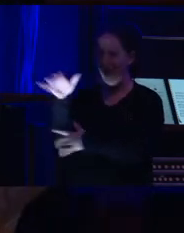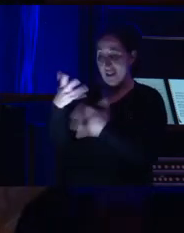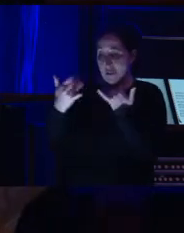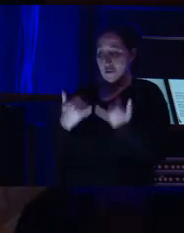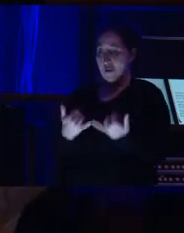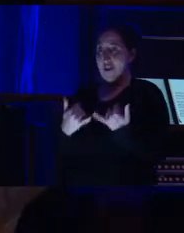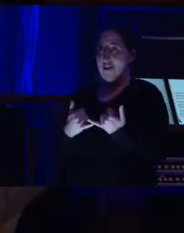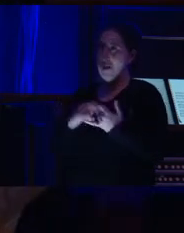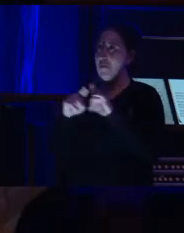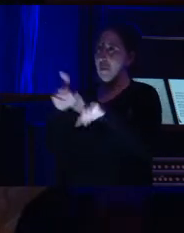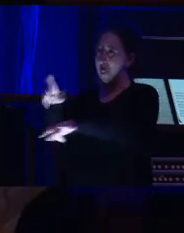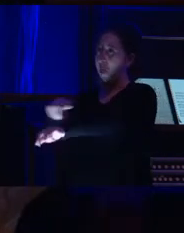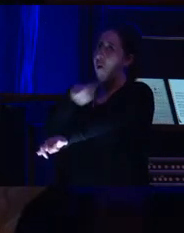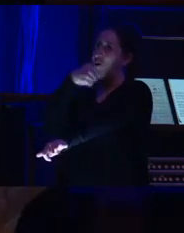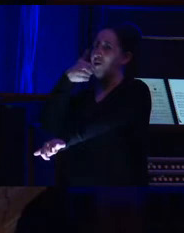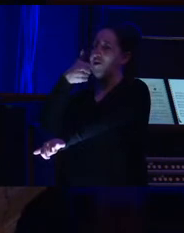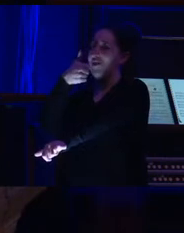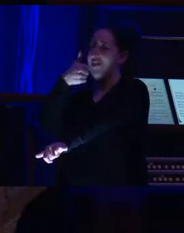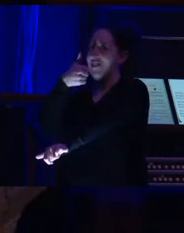only longer.